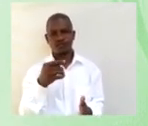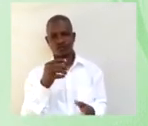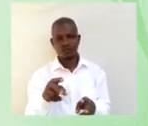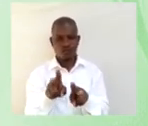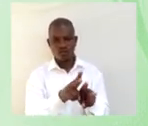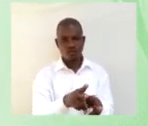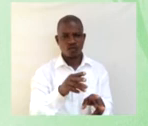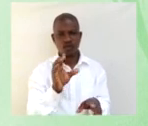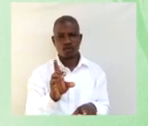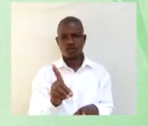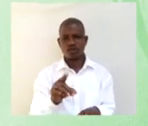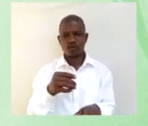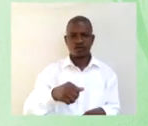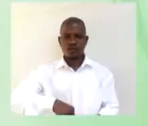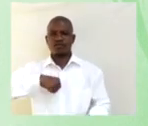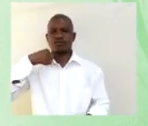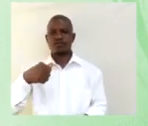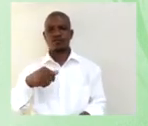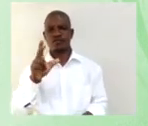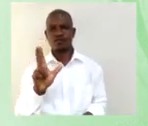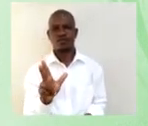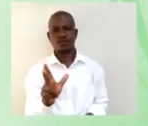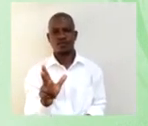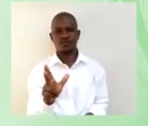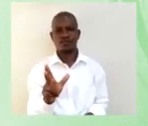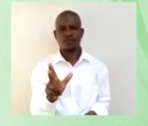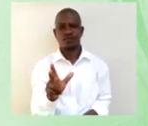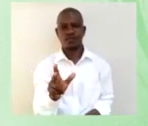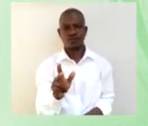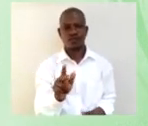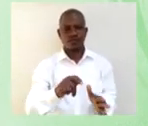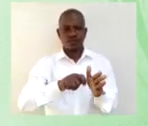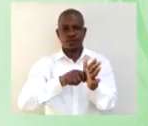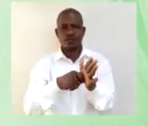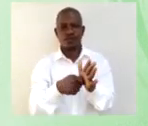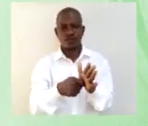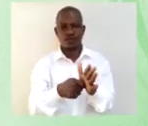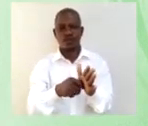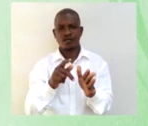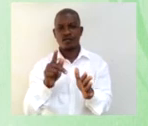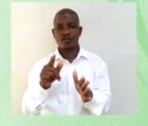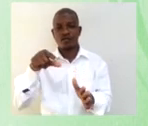C, watch. D, pride. 3. Key,